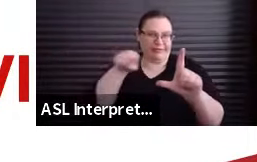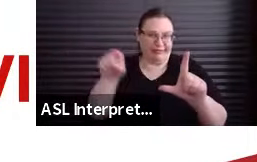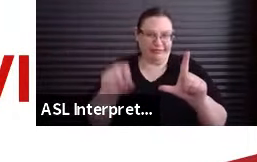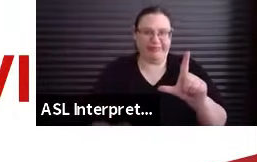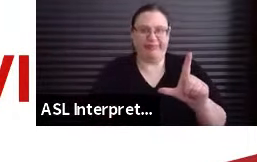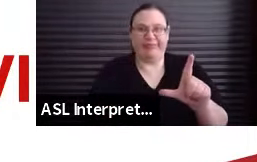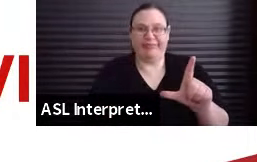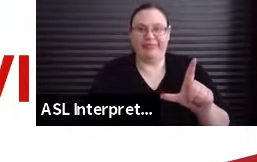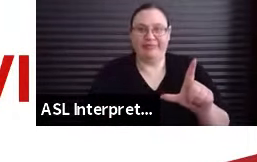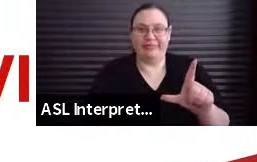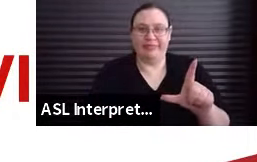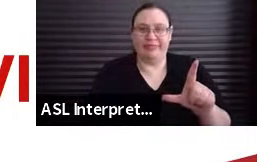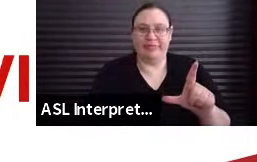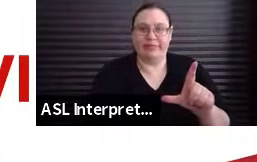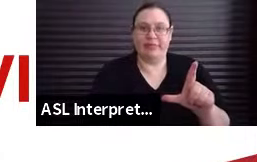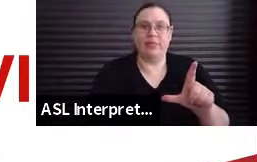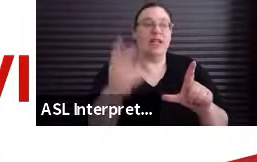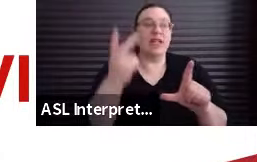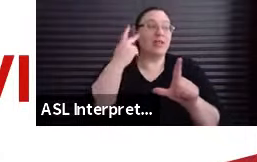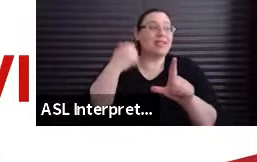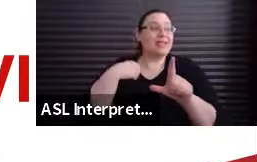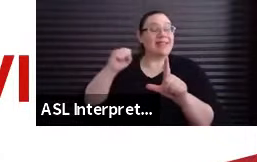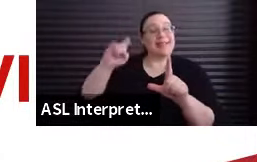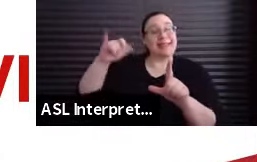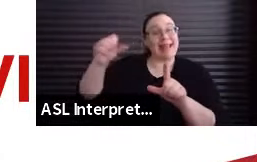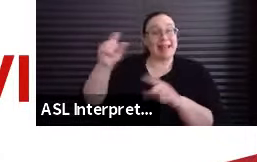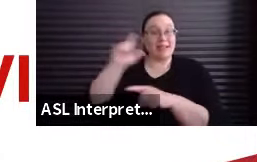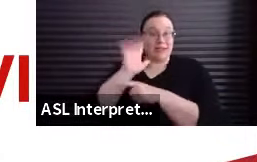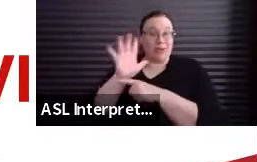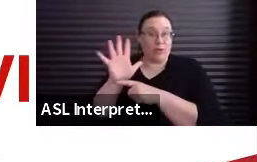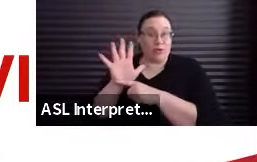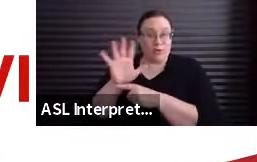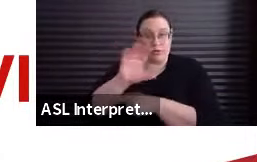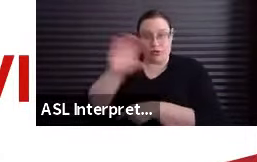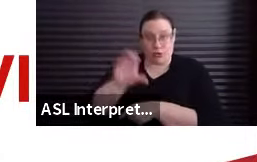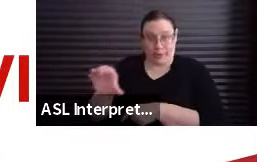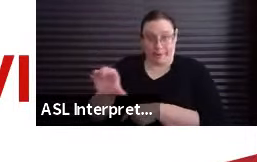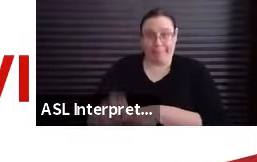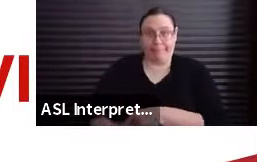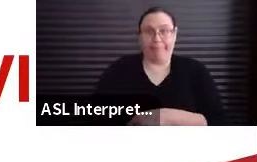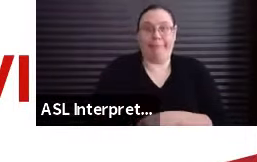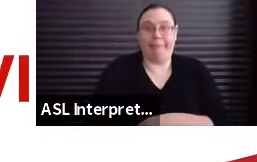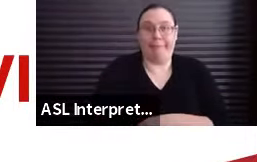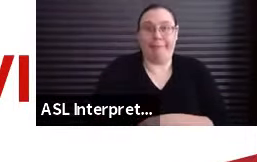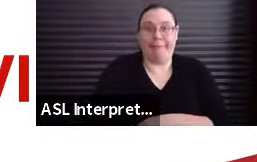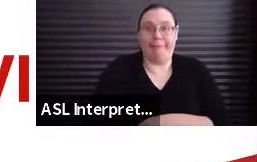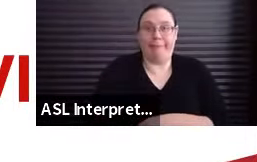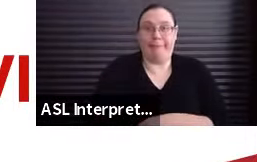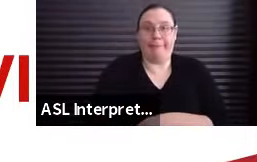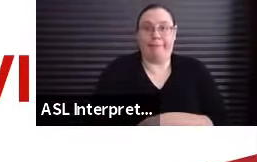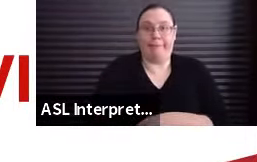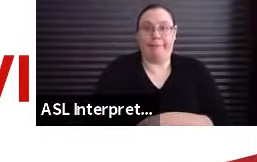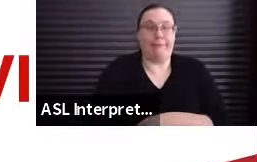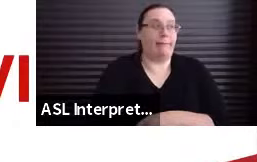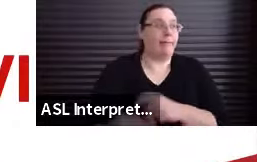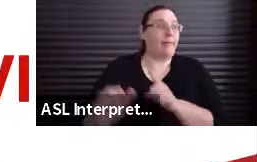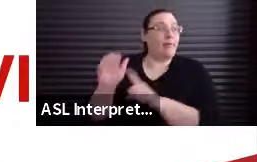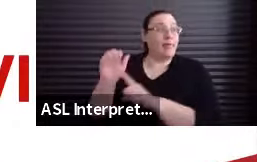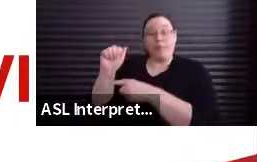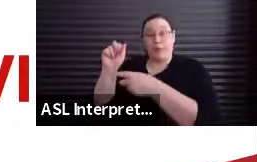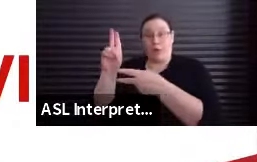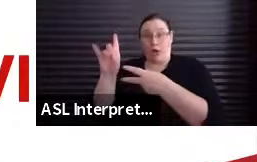are the settings, is the settings panel for the Zoom. And right above the audio button is video, which is where I'm at right